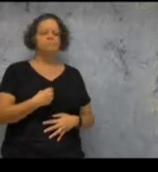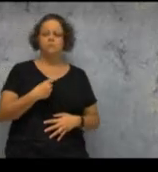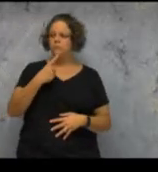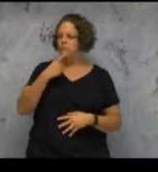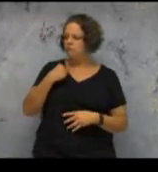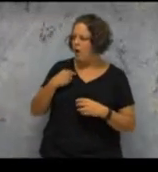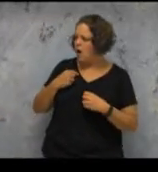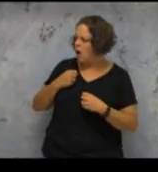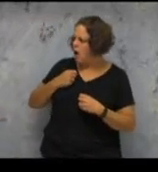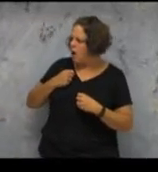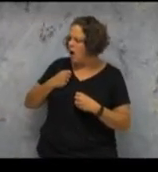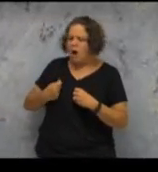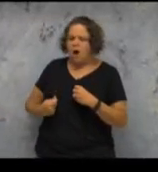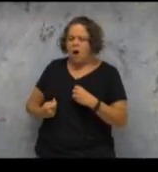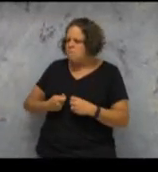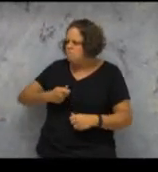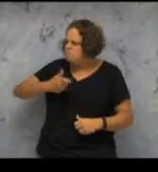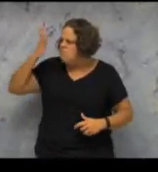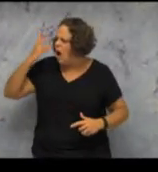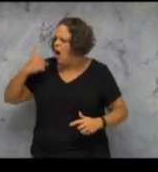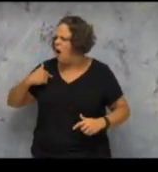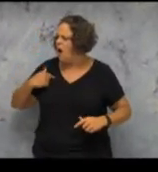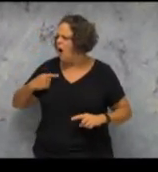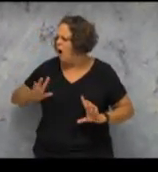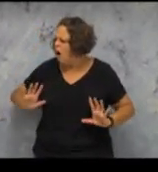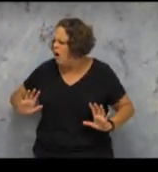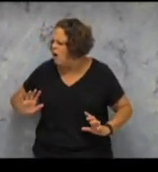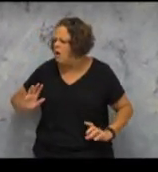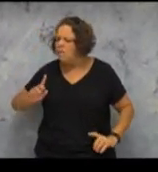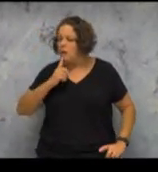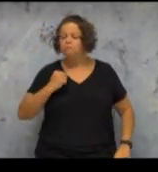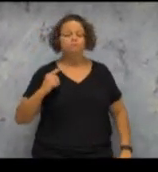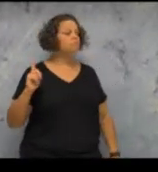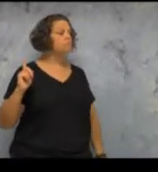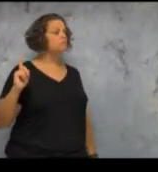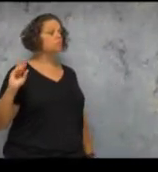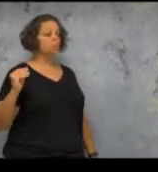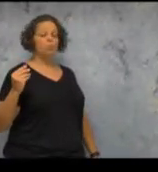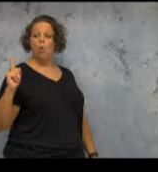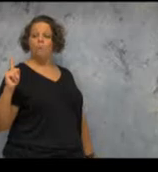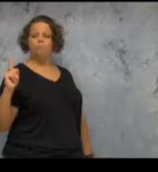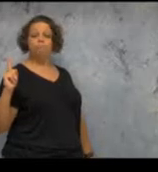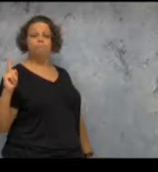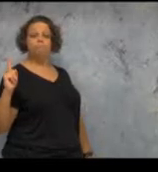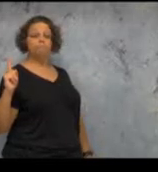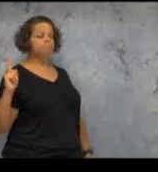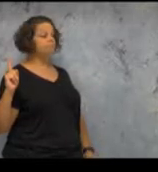Red was mad, but one wouldn't budge. So Red rolled away.